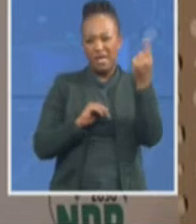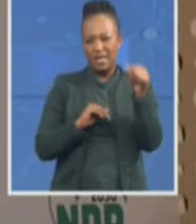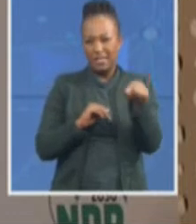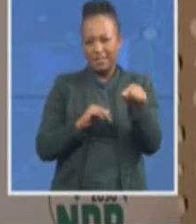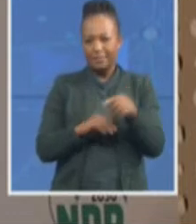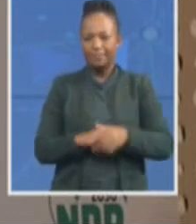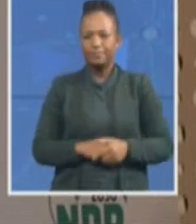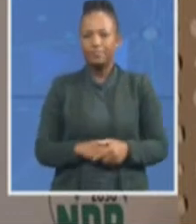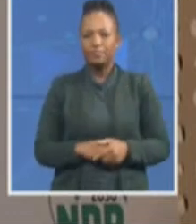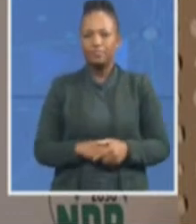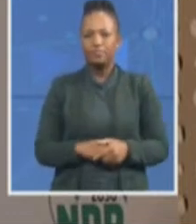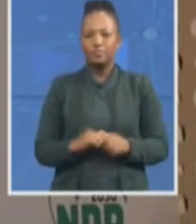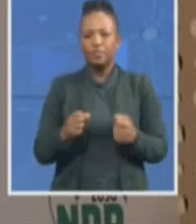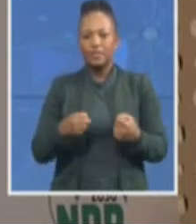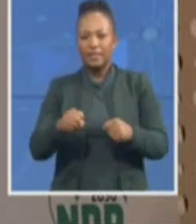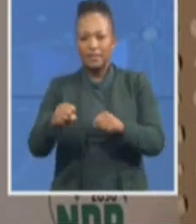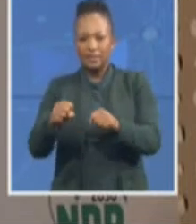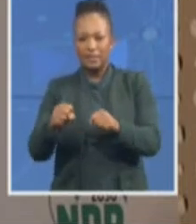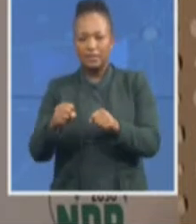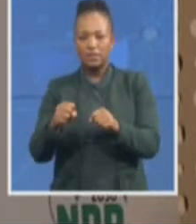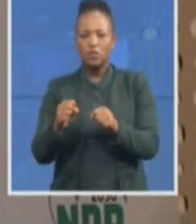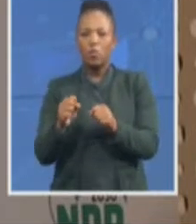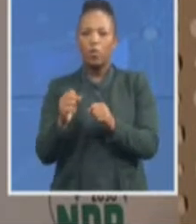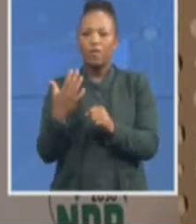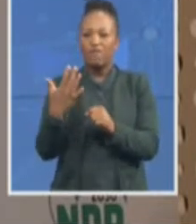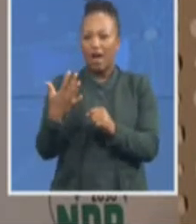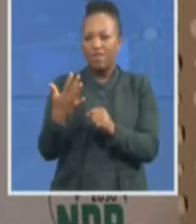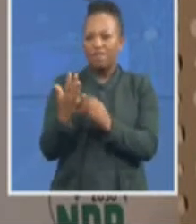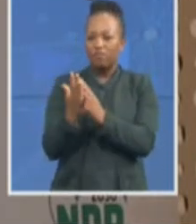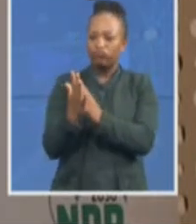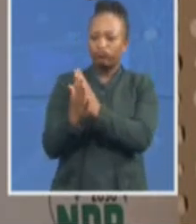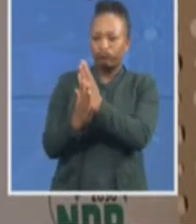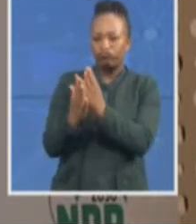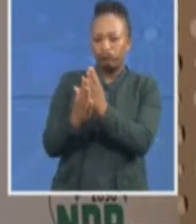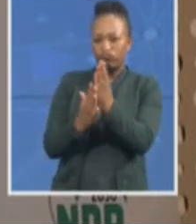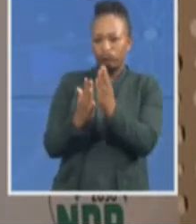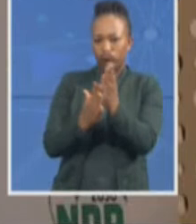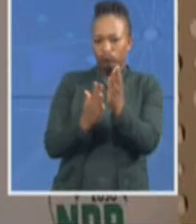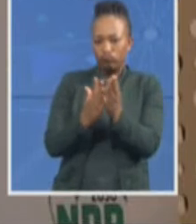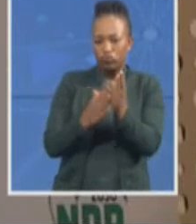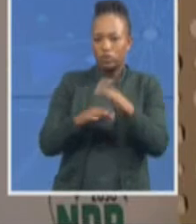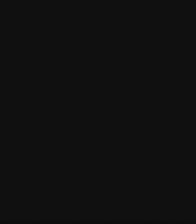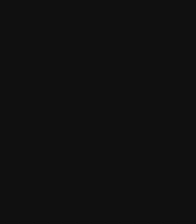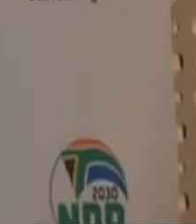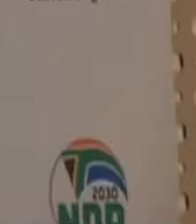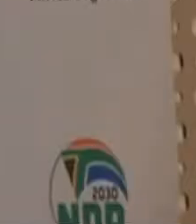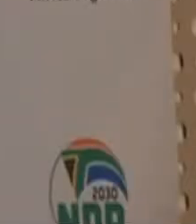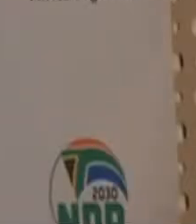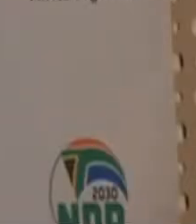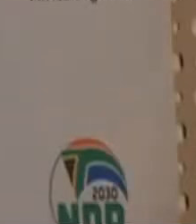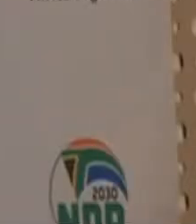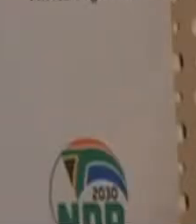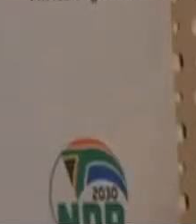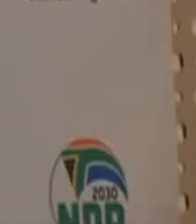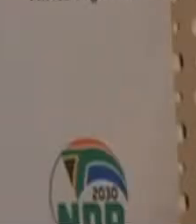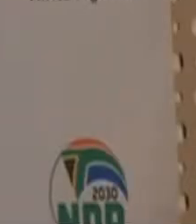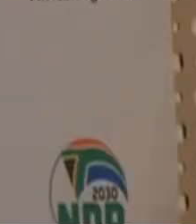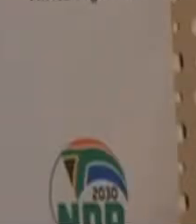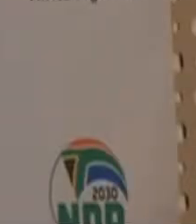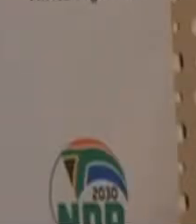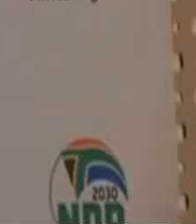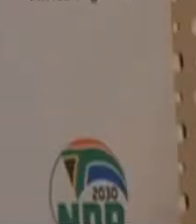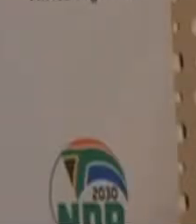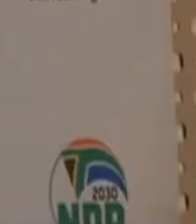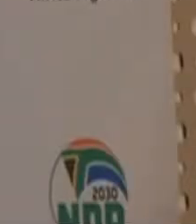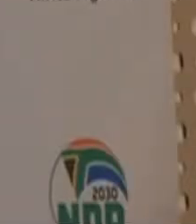will guide the minimum standards to be adhered to by all departments. The proposed cabinet approved the extension